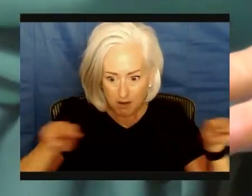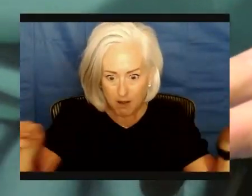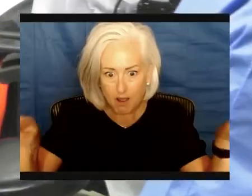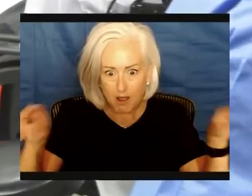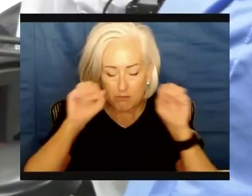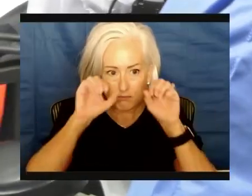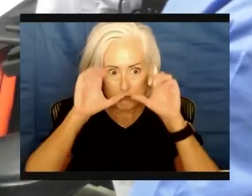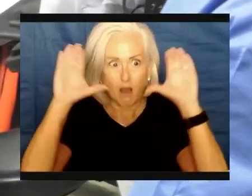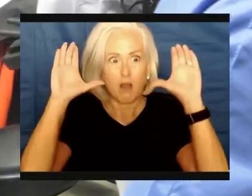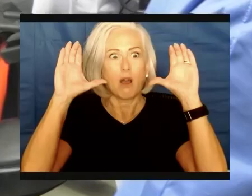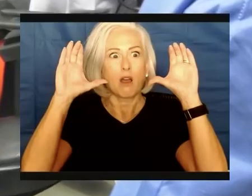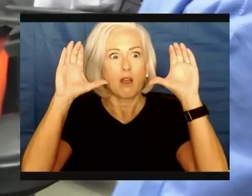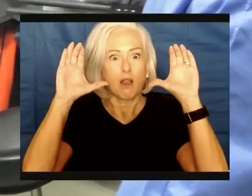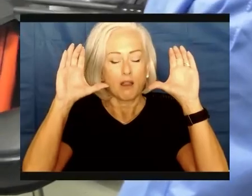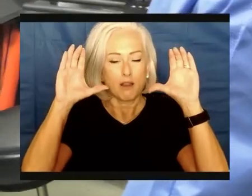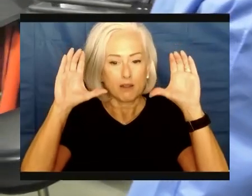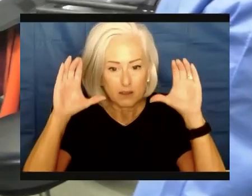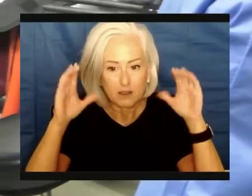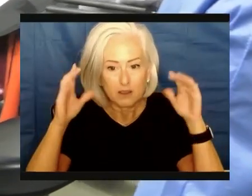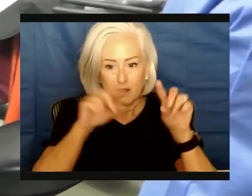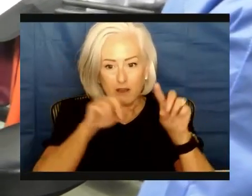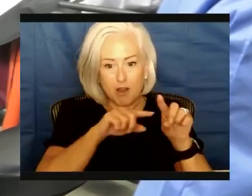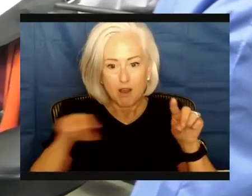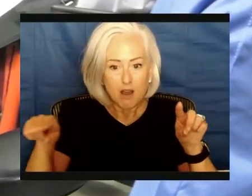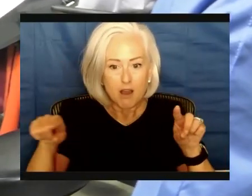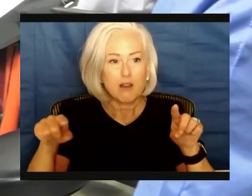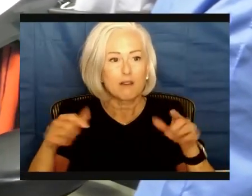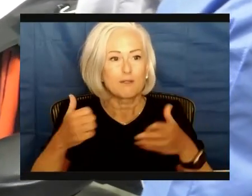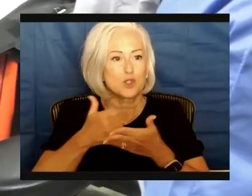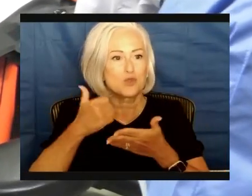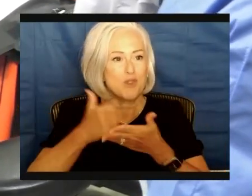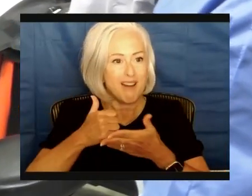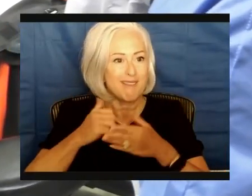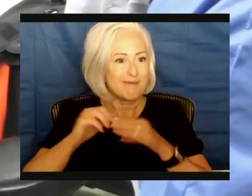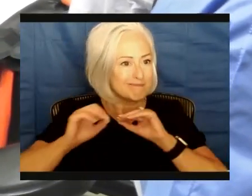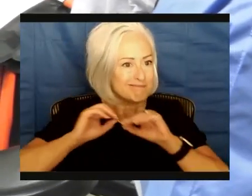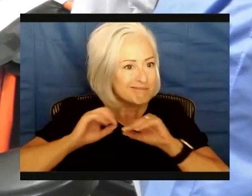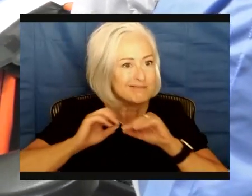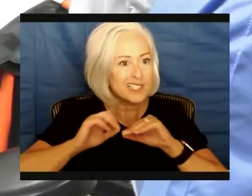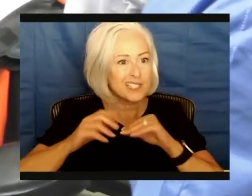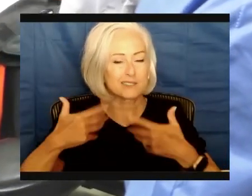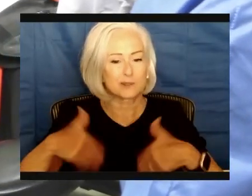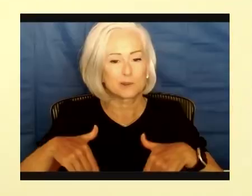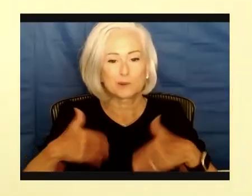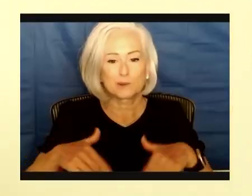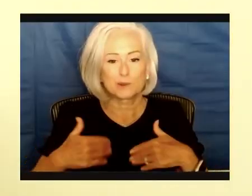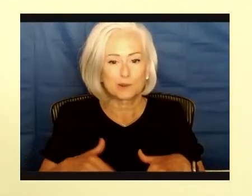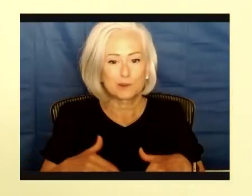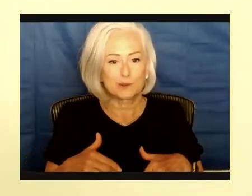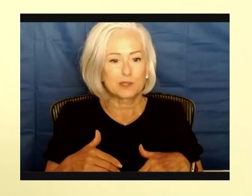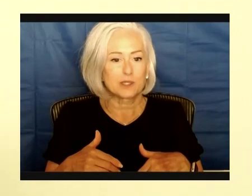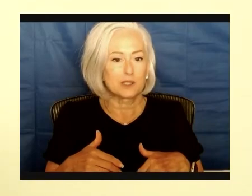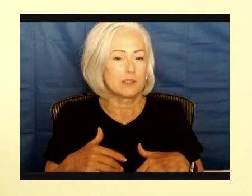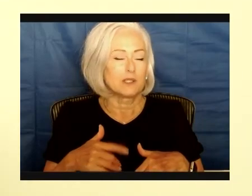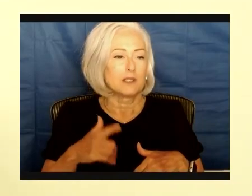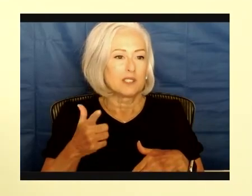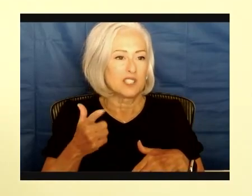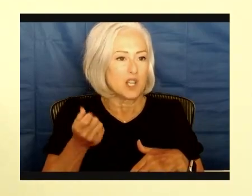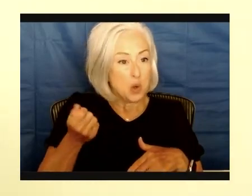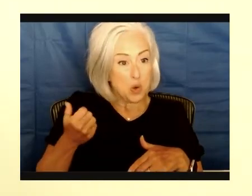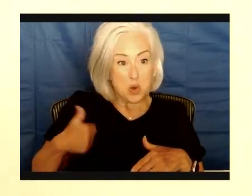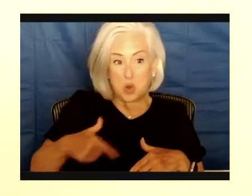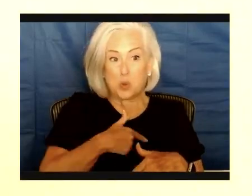for fractures to be fixed, because we usually use few implants, few instruments, and we have a